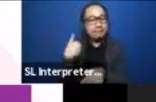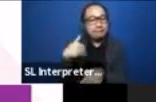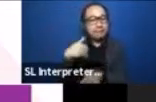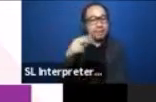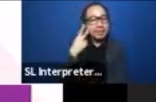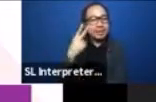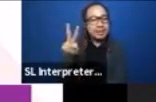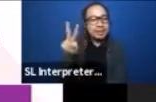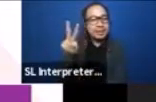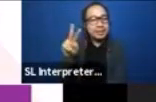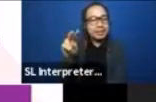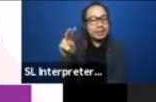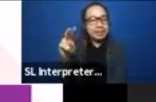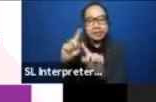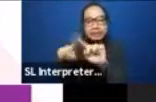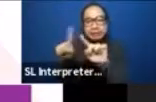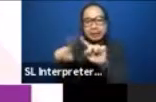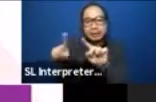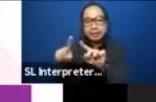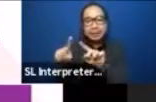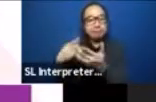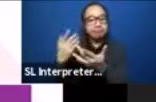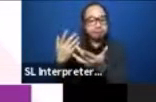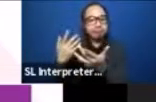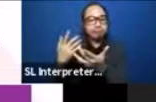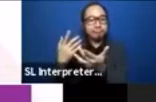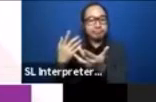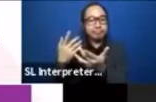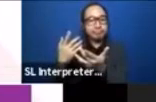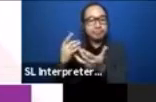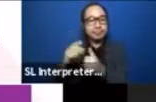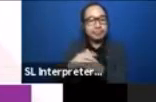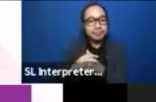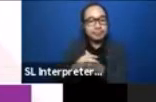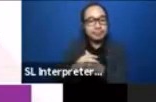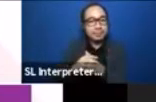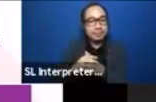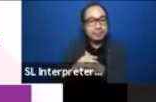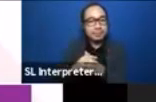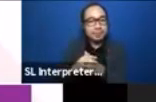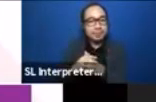significant differences by using the surgical test.